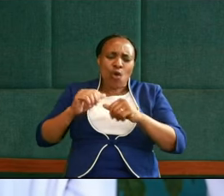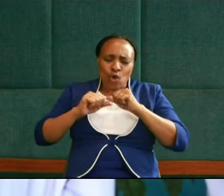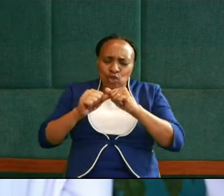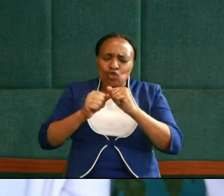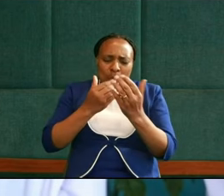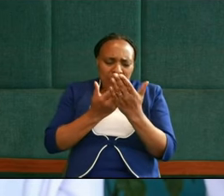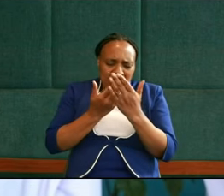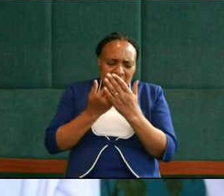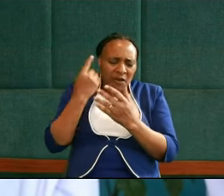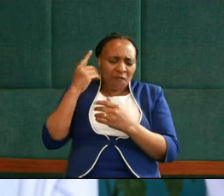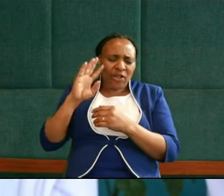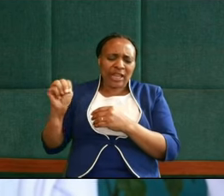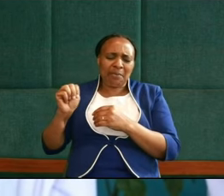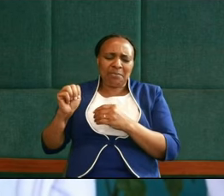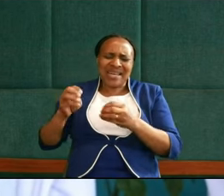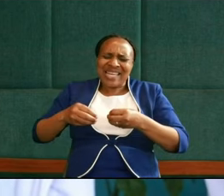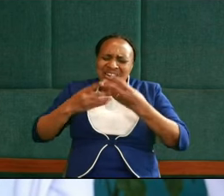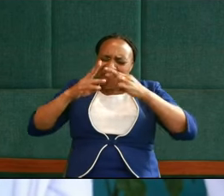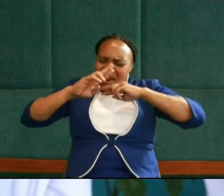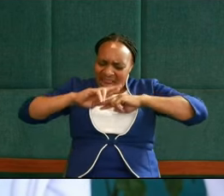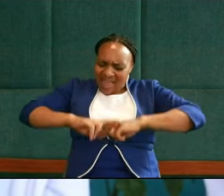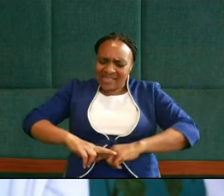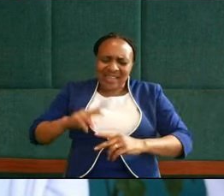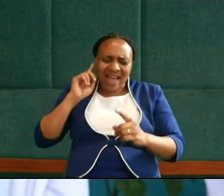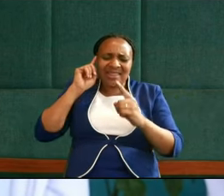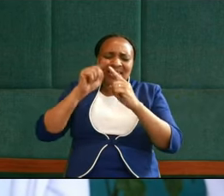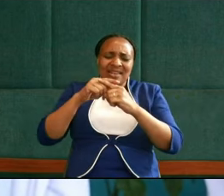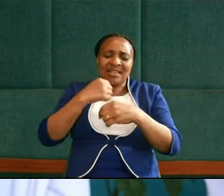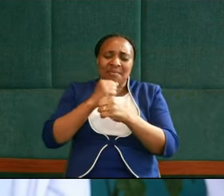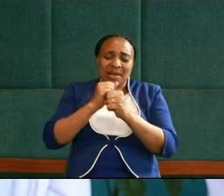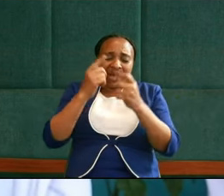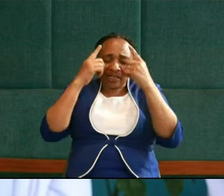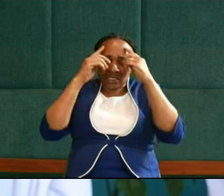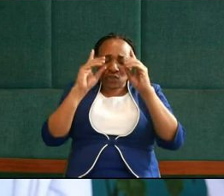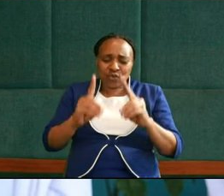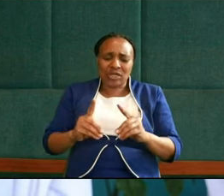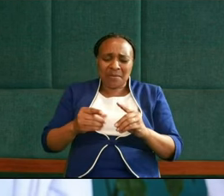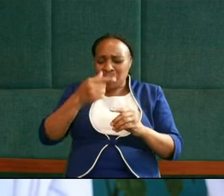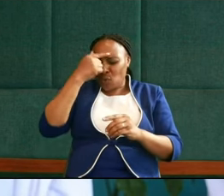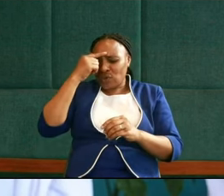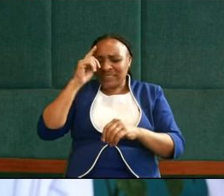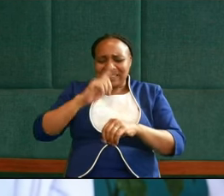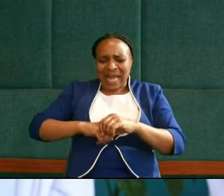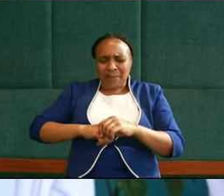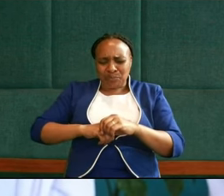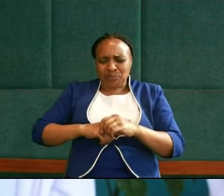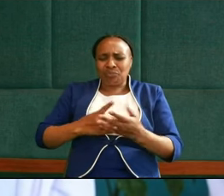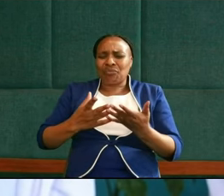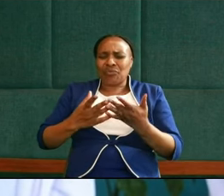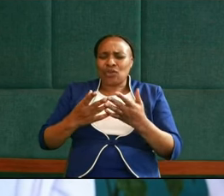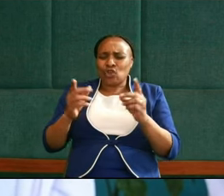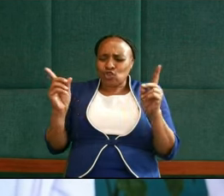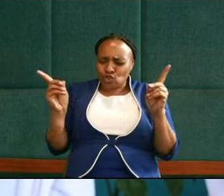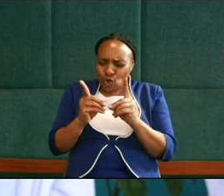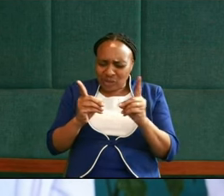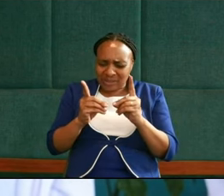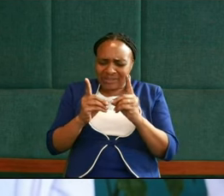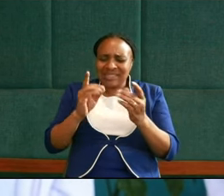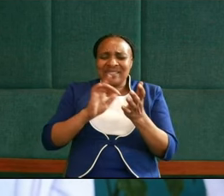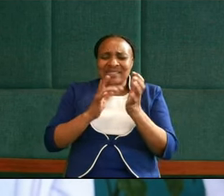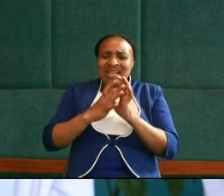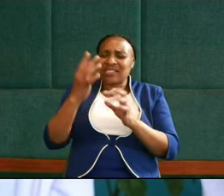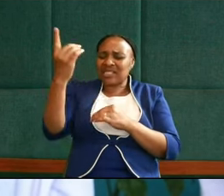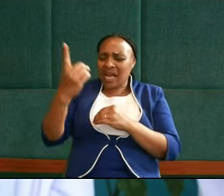rest until they make such a decision. For time is short and Jesus our Lord is coming.